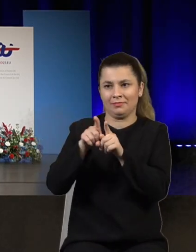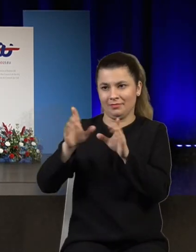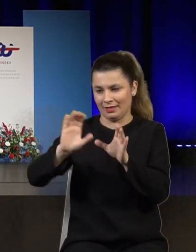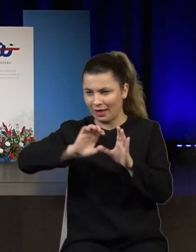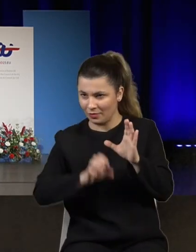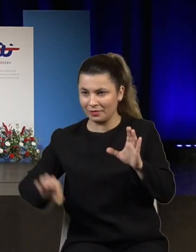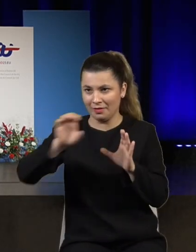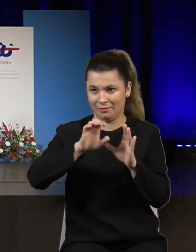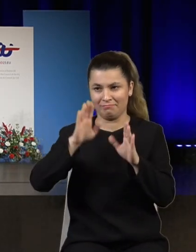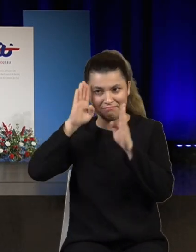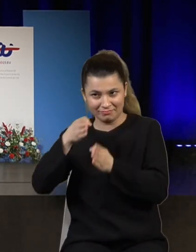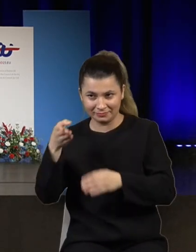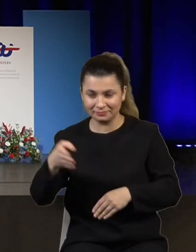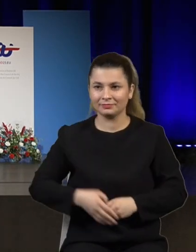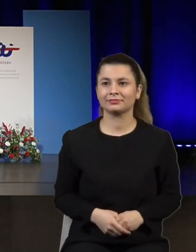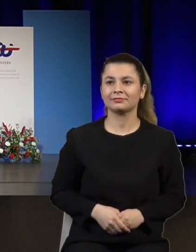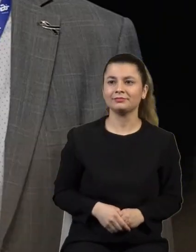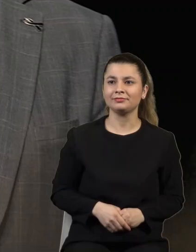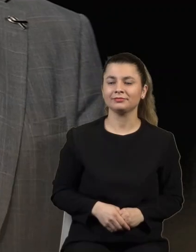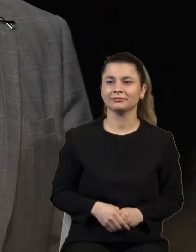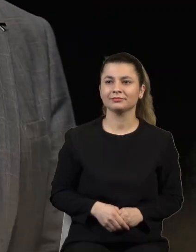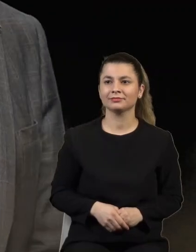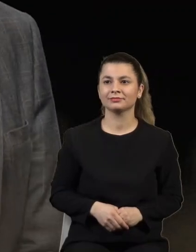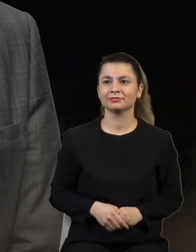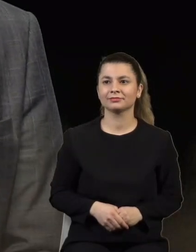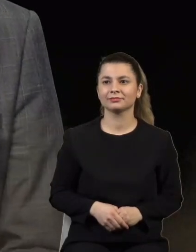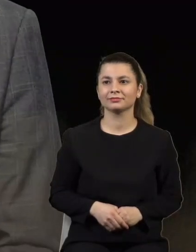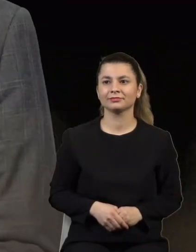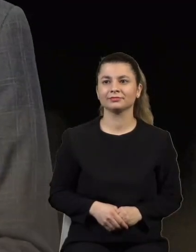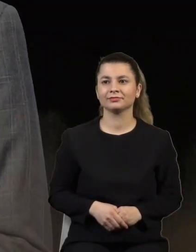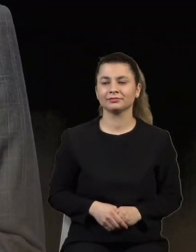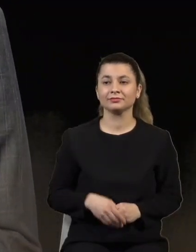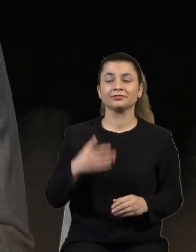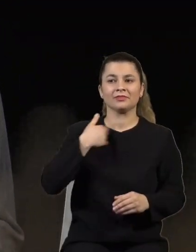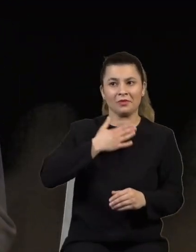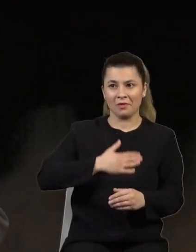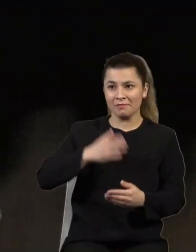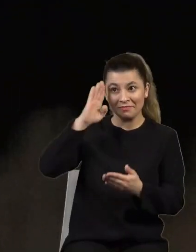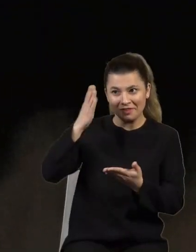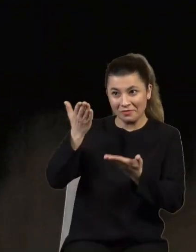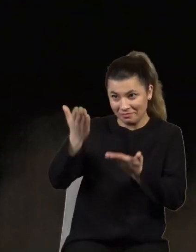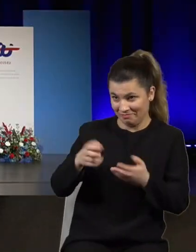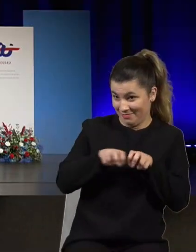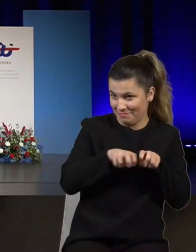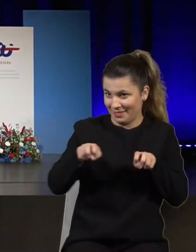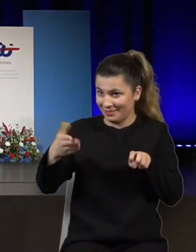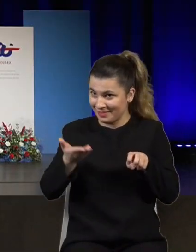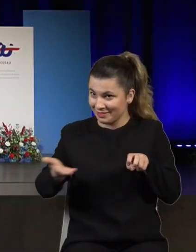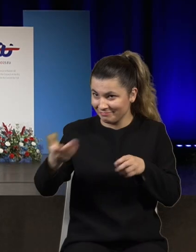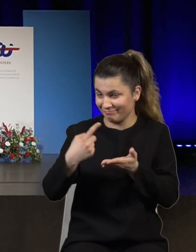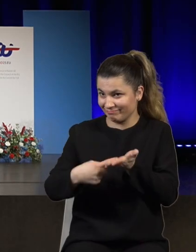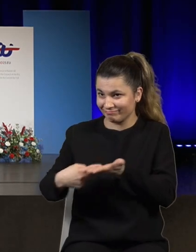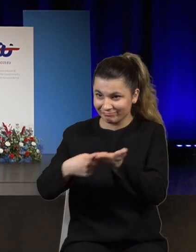I would like to welcome our panelists, and I will welcome them on the stage in